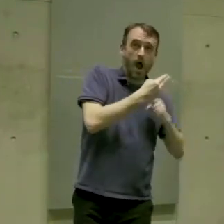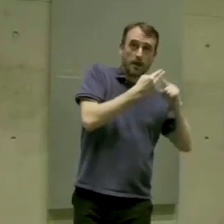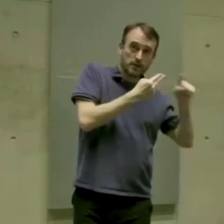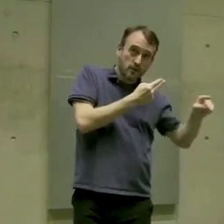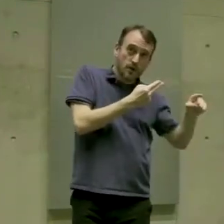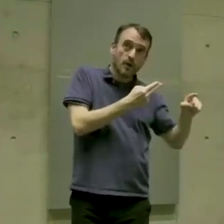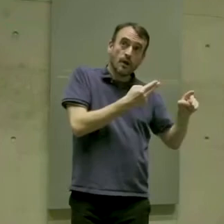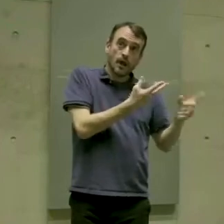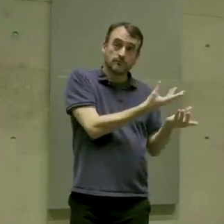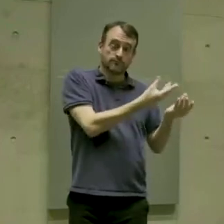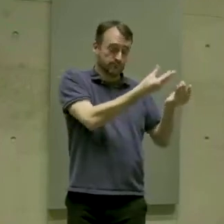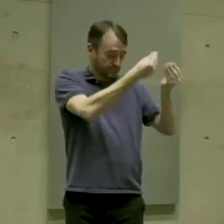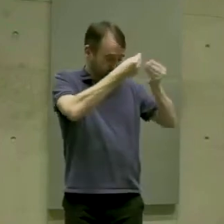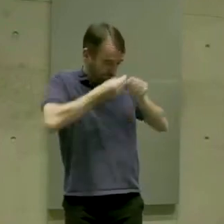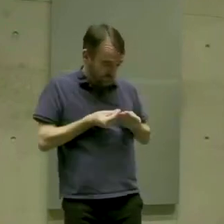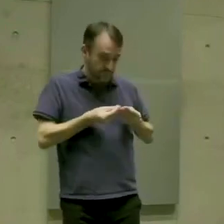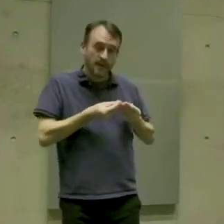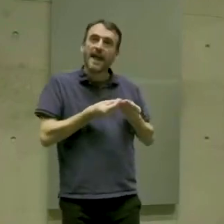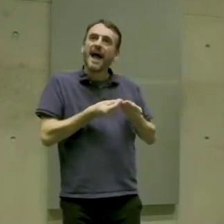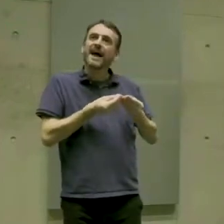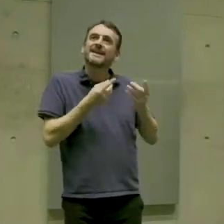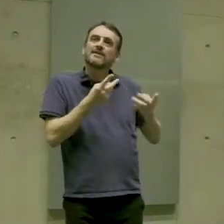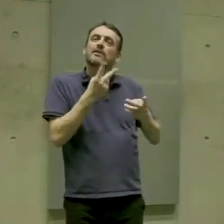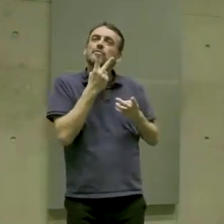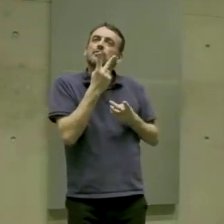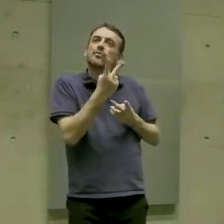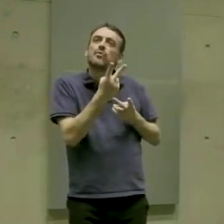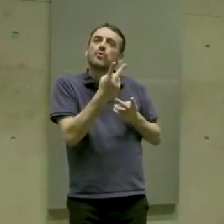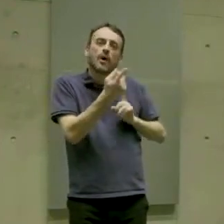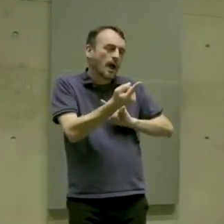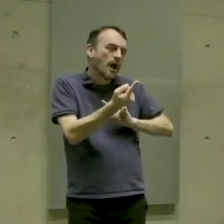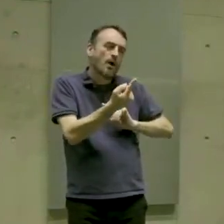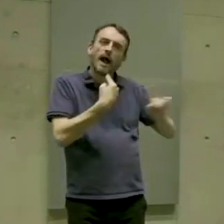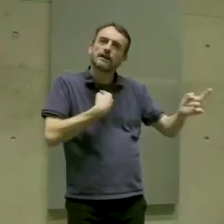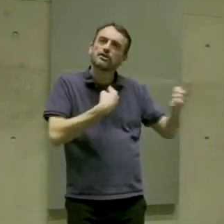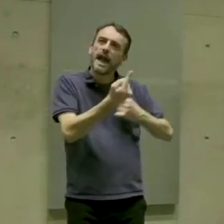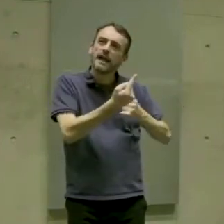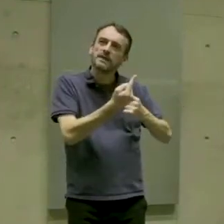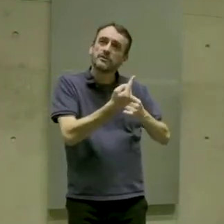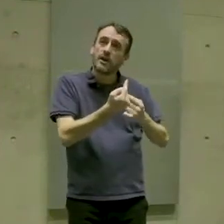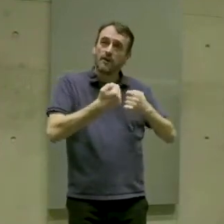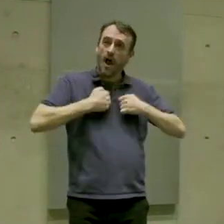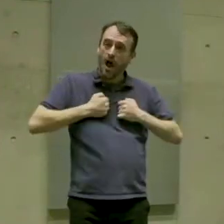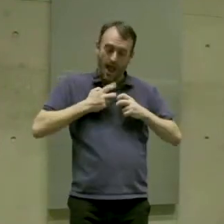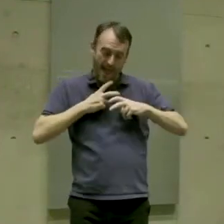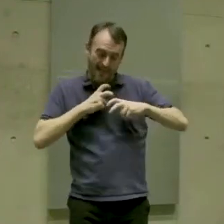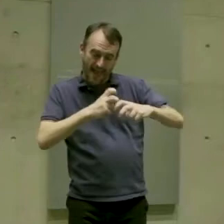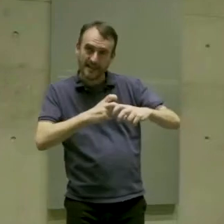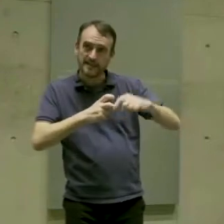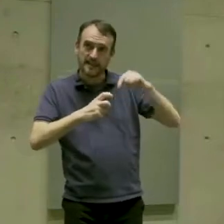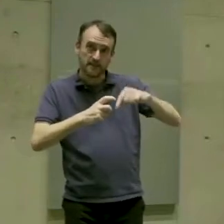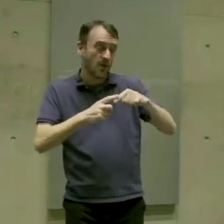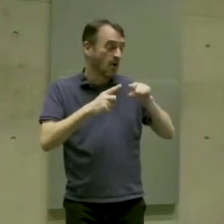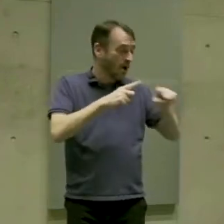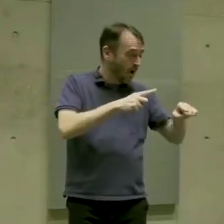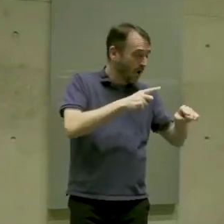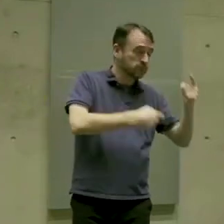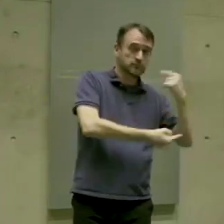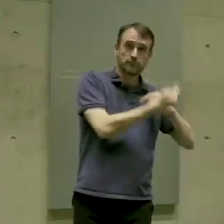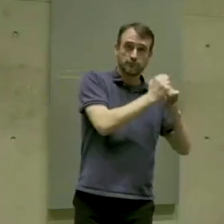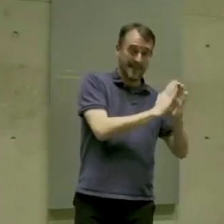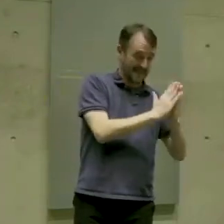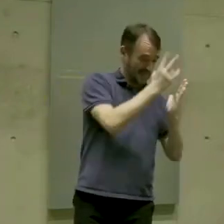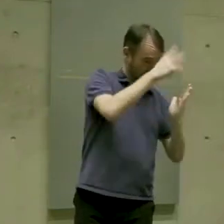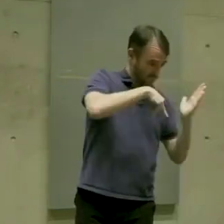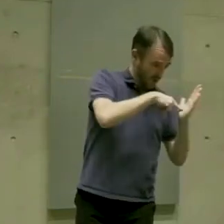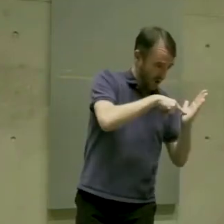exchange, about taking the wealth of analysis and criticism and understanding about one chunk of human art and being able to